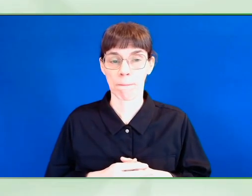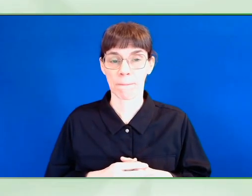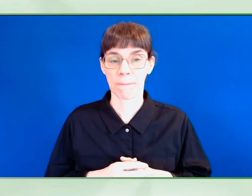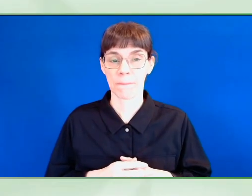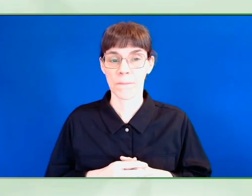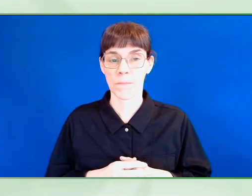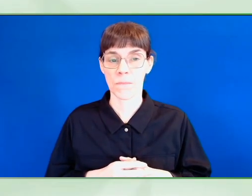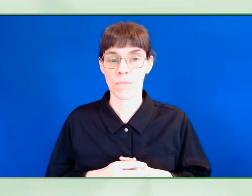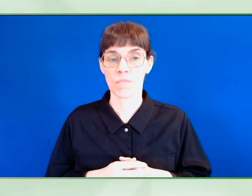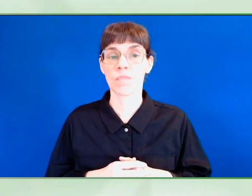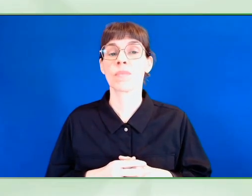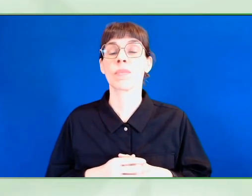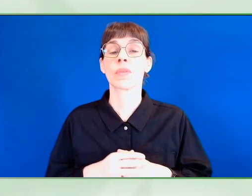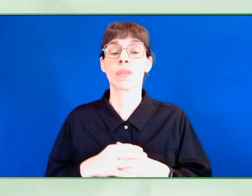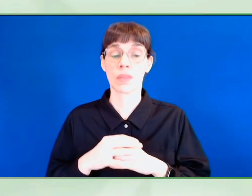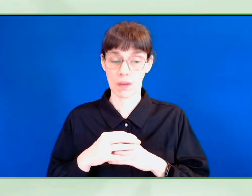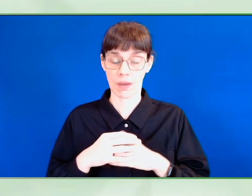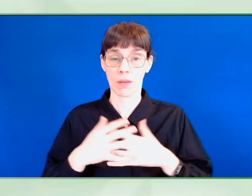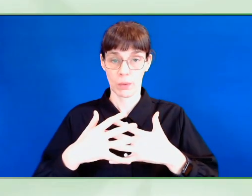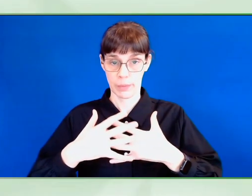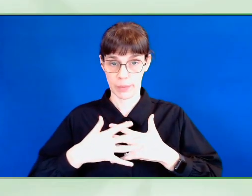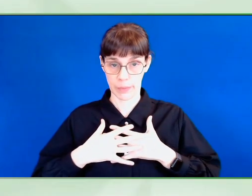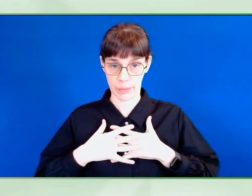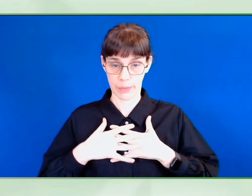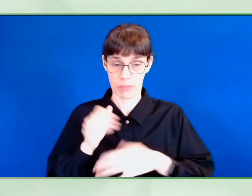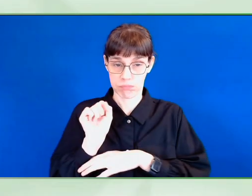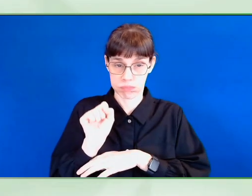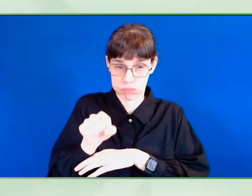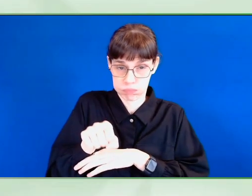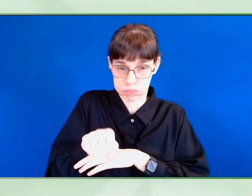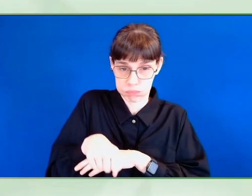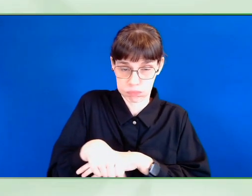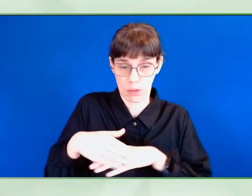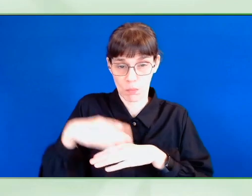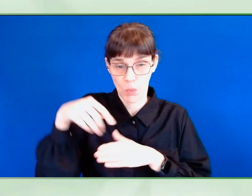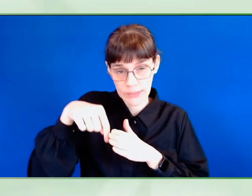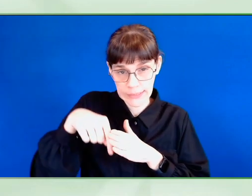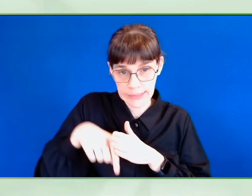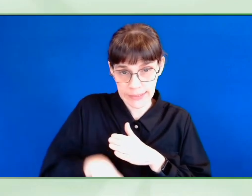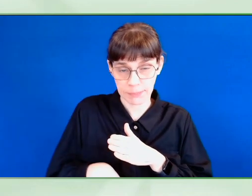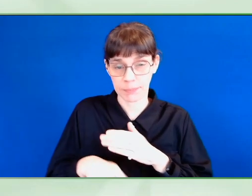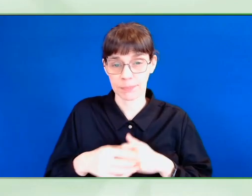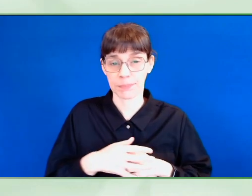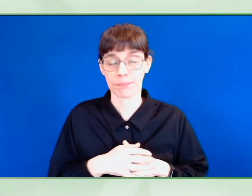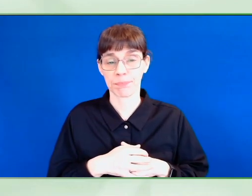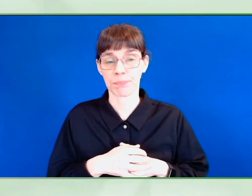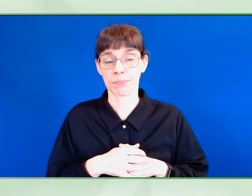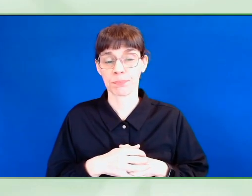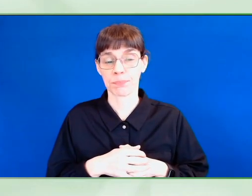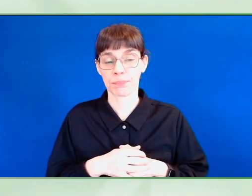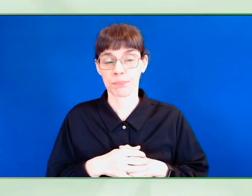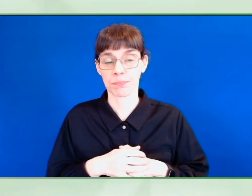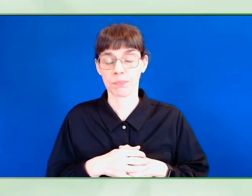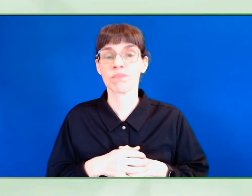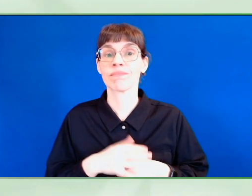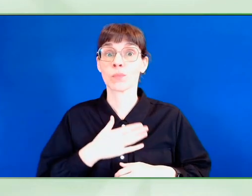Exhale, coming into your forward fold just a little bit deeper. Now I want to encourage you, you can stay